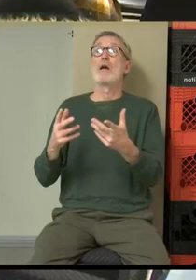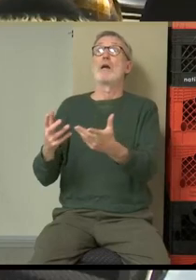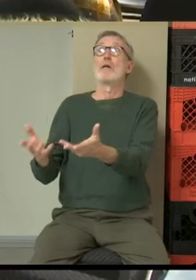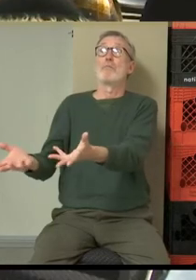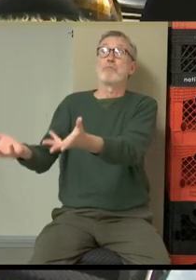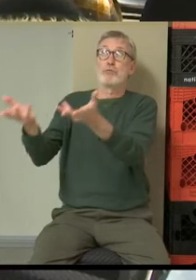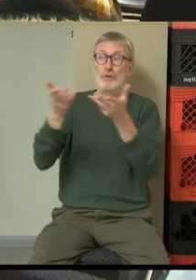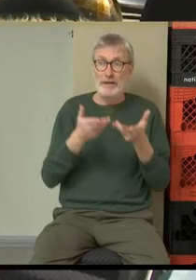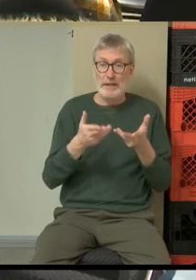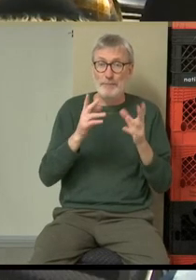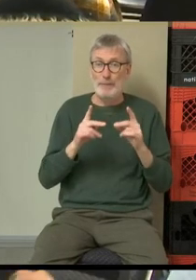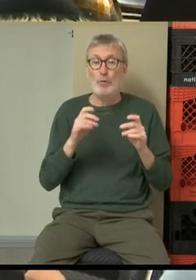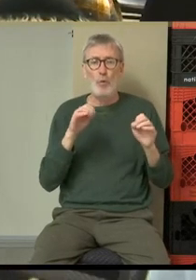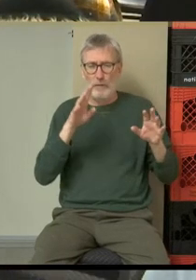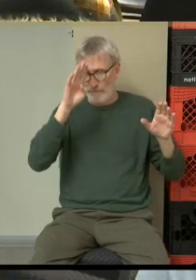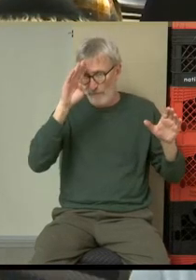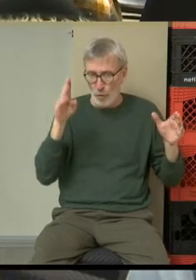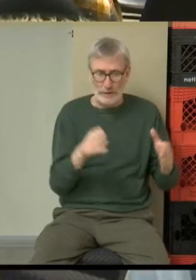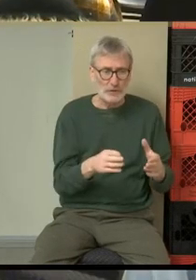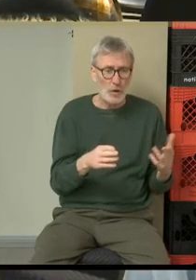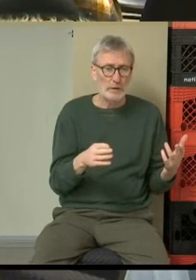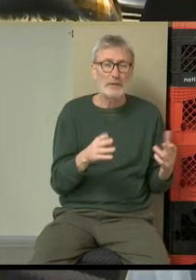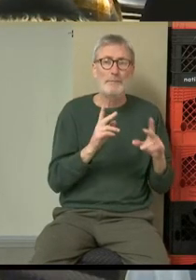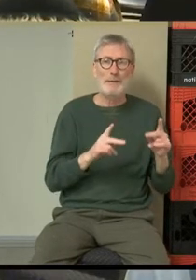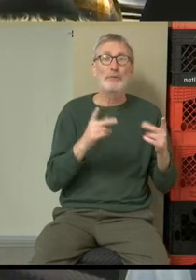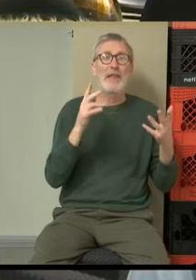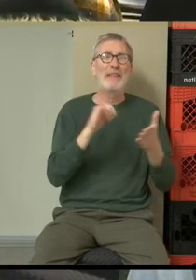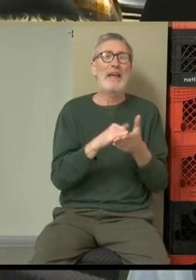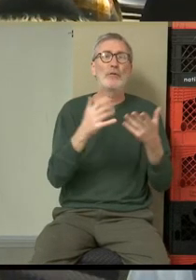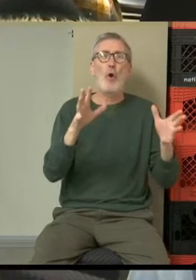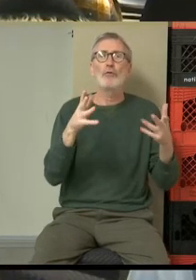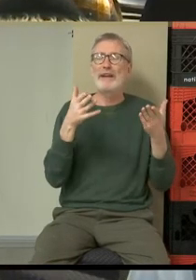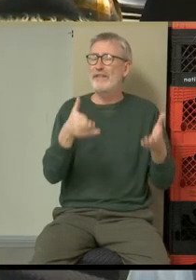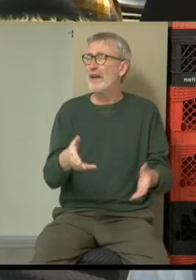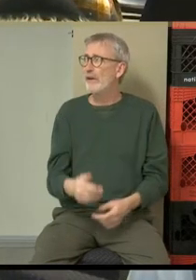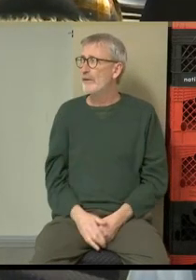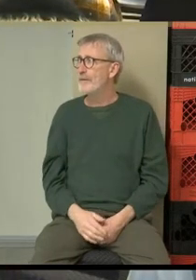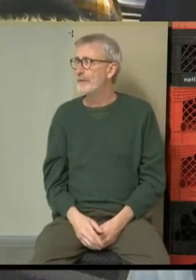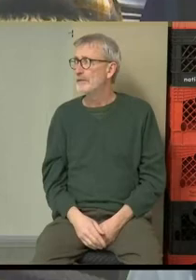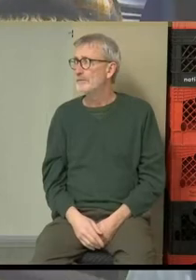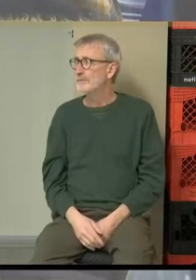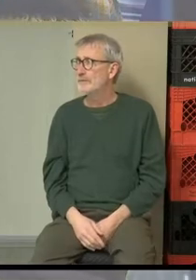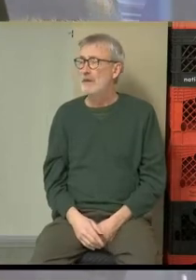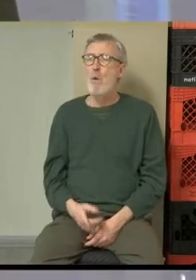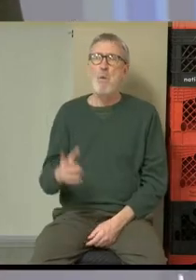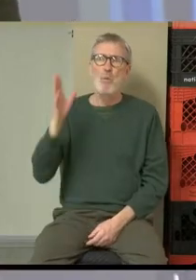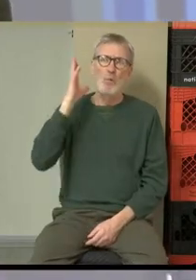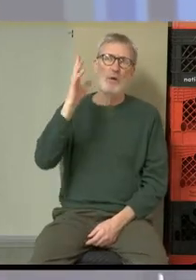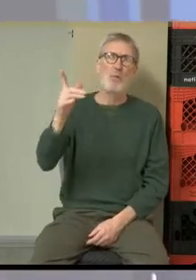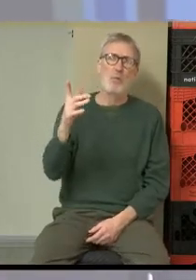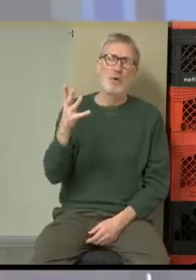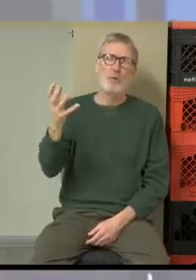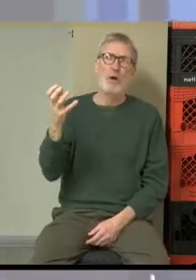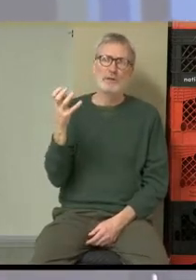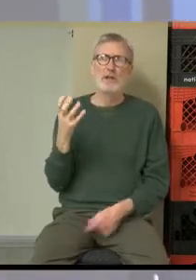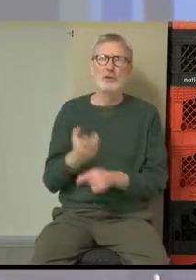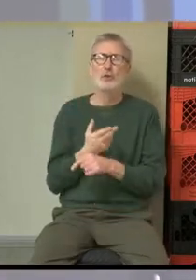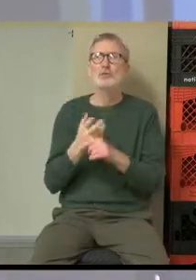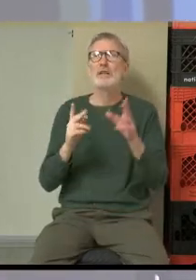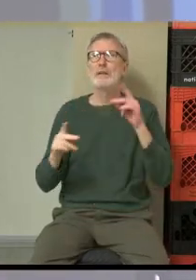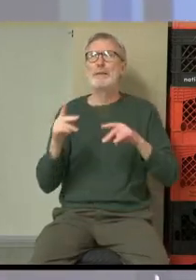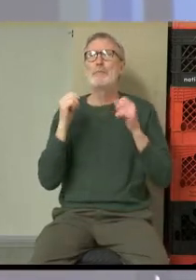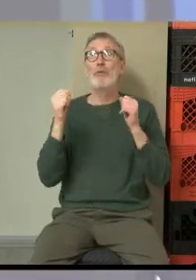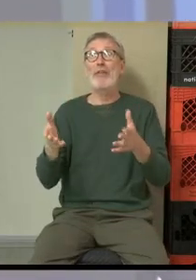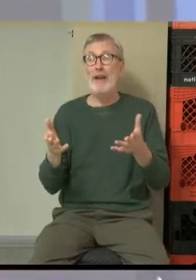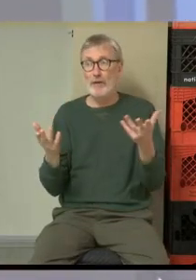area or if it was an investment to engage the people around the area. I think we certainly want to engage with the folks within